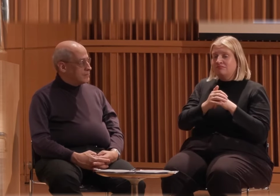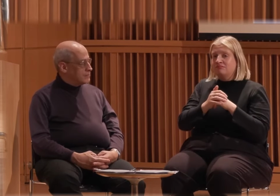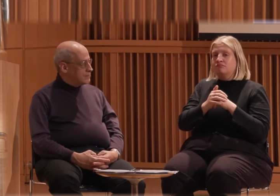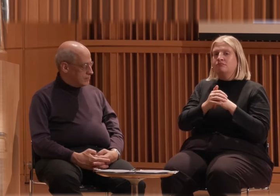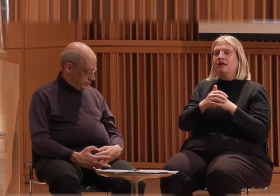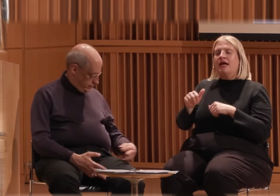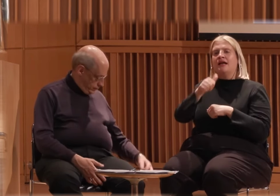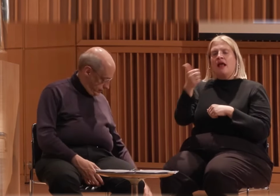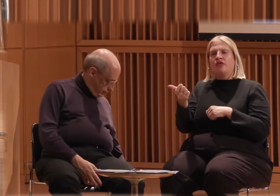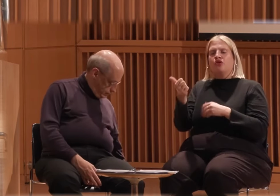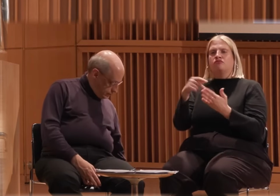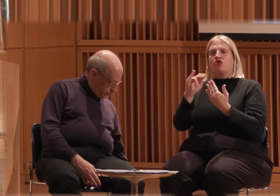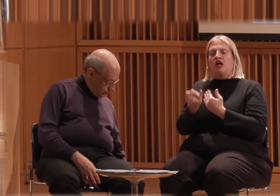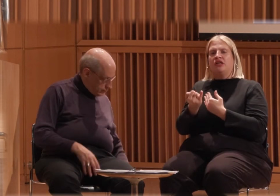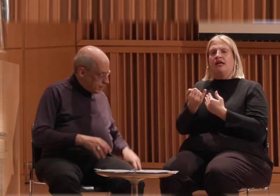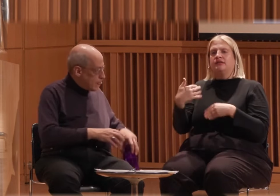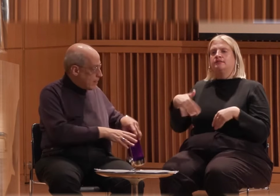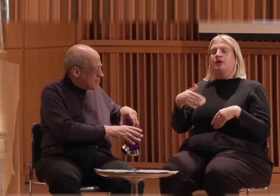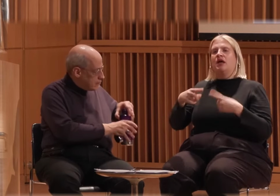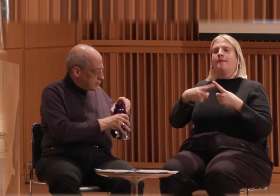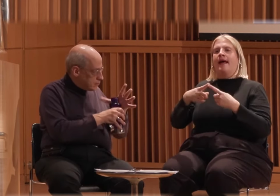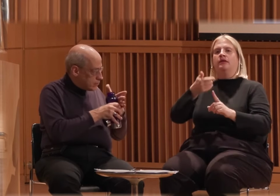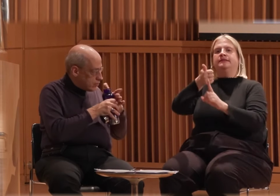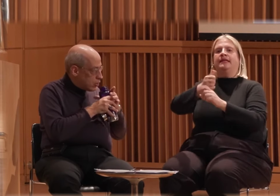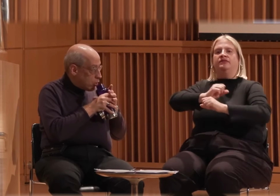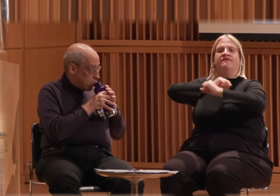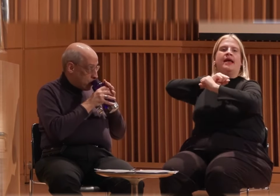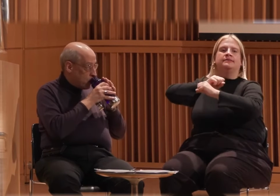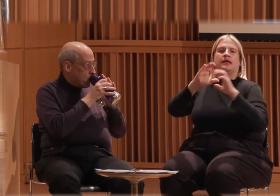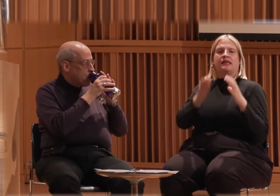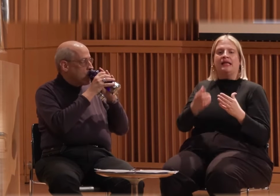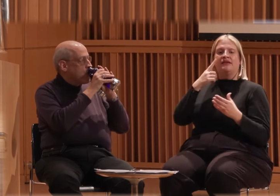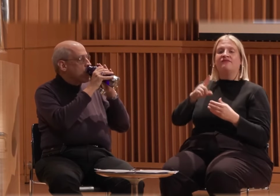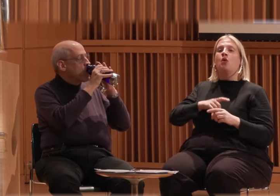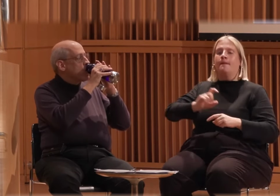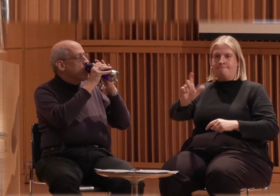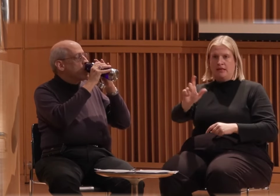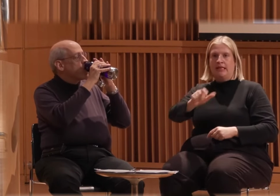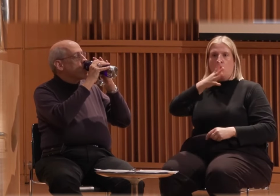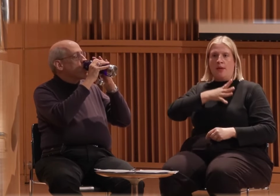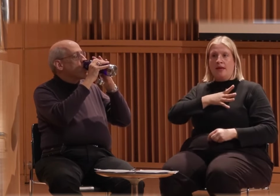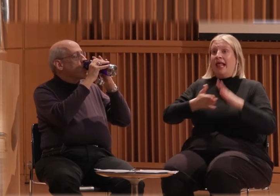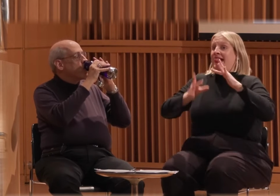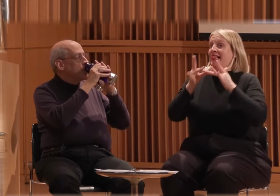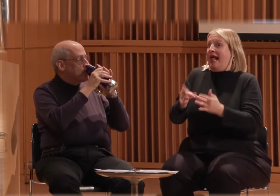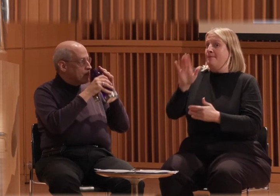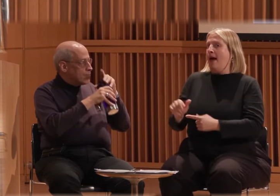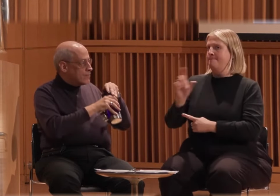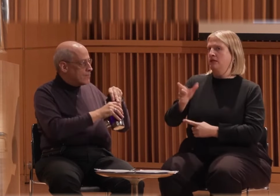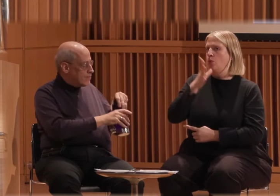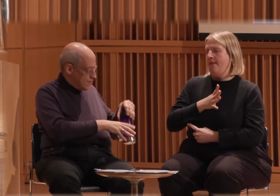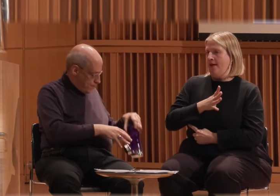another one that was striking to me was self-defense classes for Muslim women by Muslim women. And that's